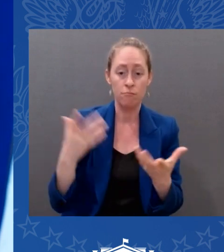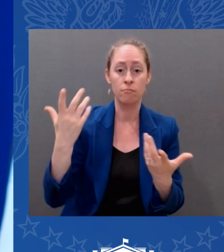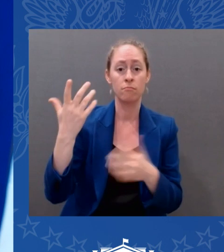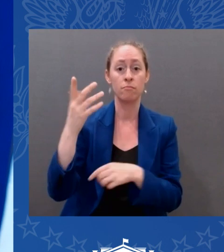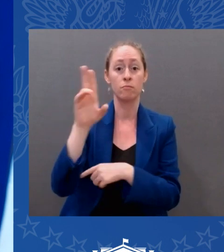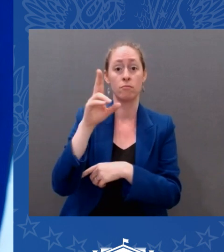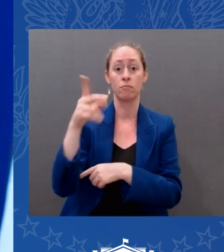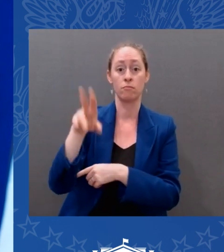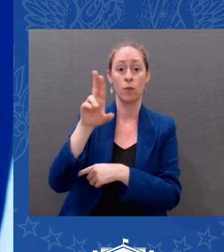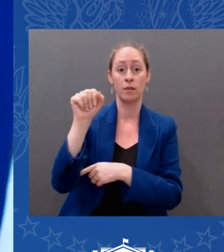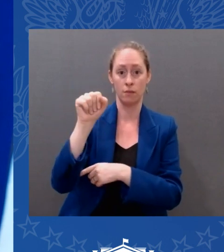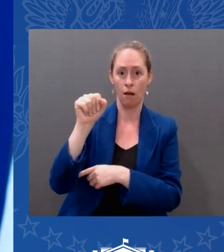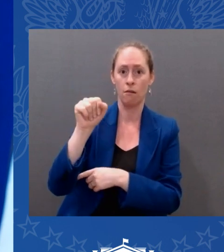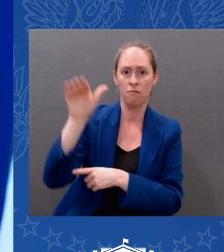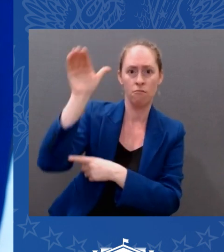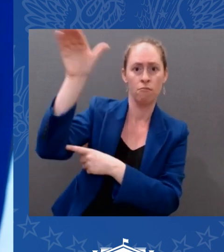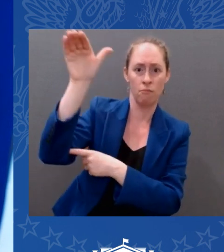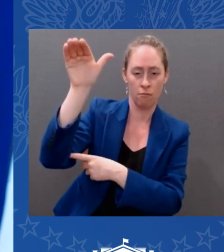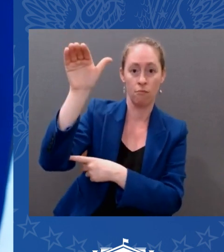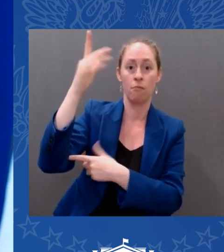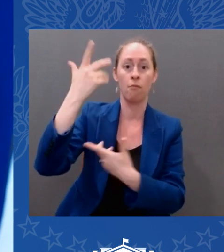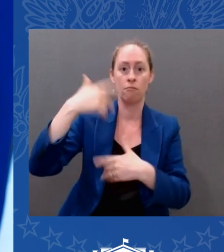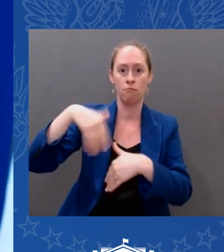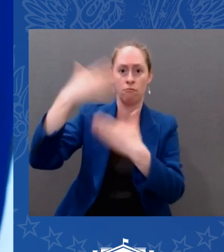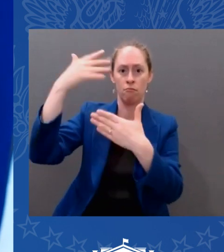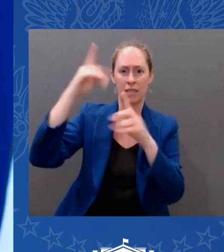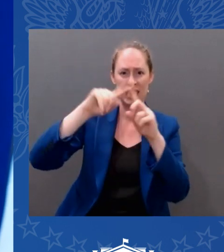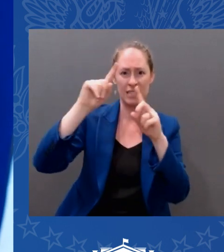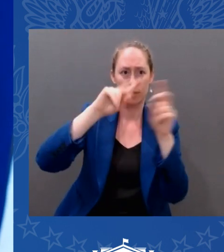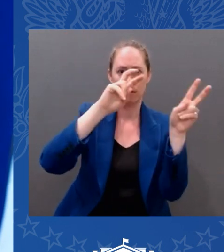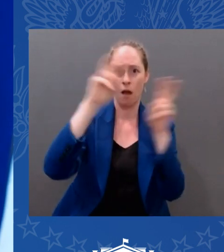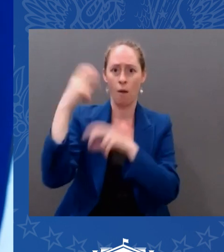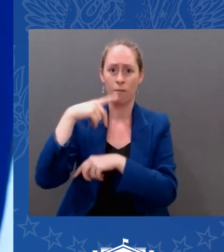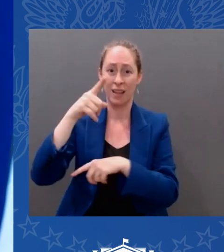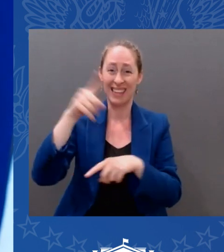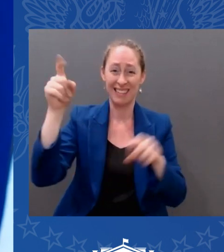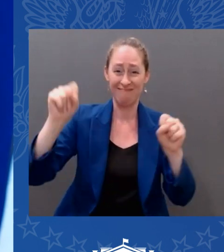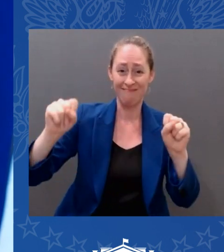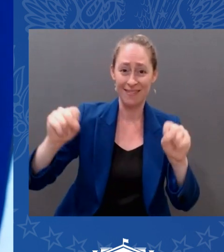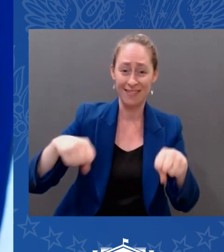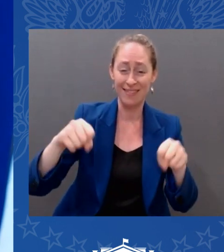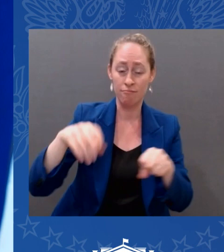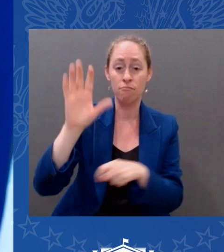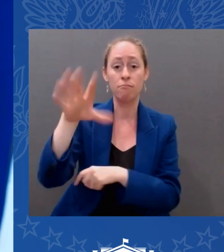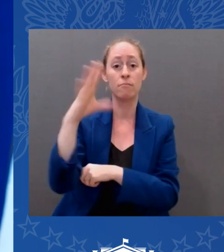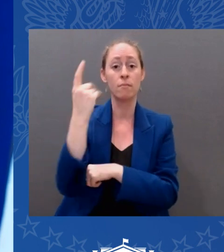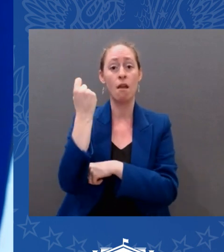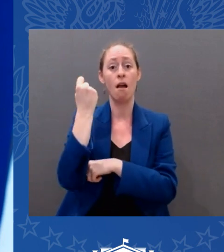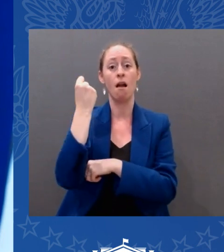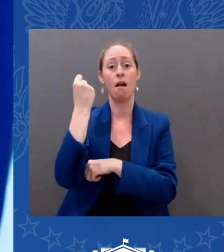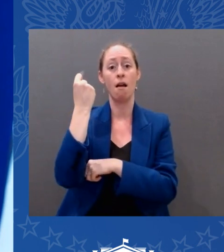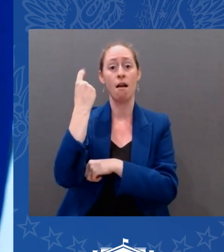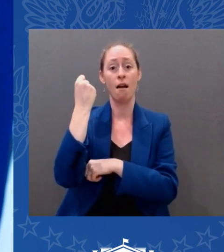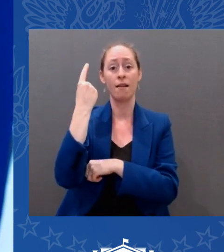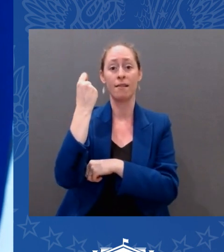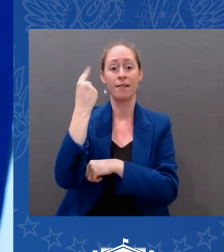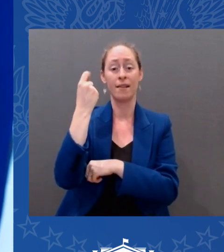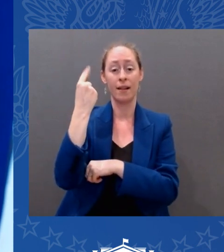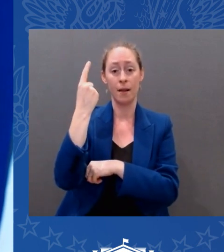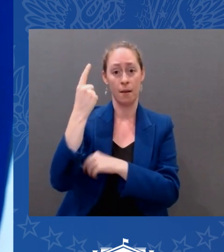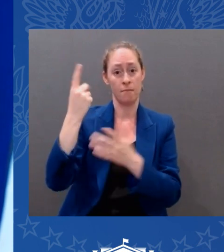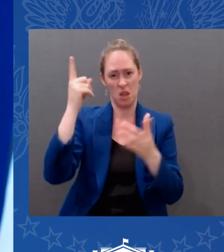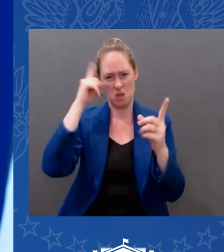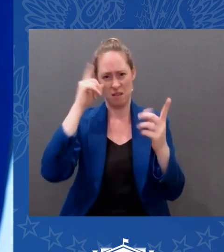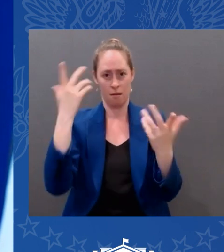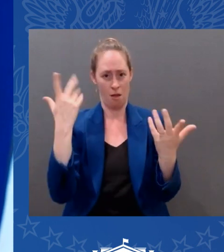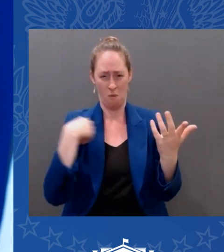We seek to build on what has already been achieved. This is a healthy practice that we must